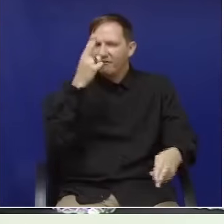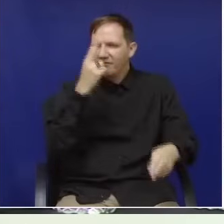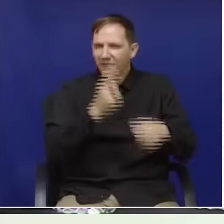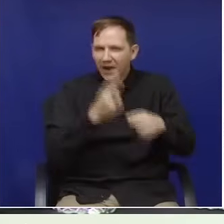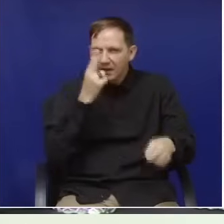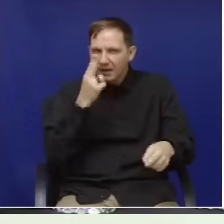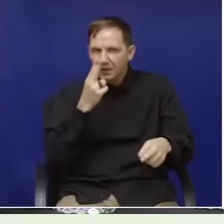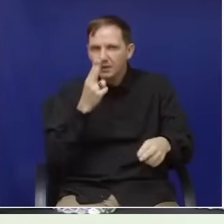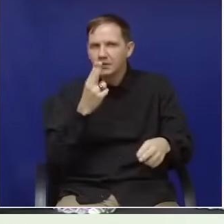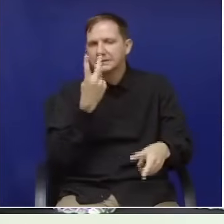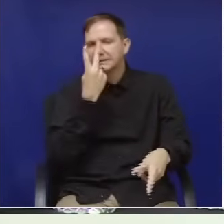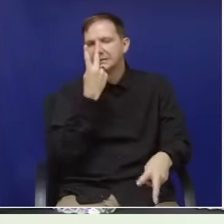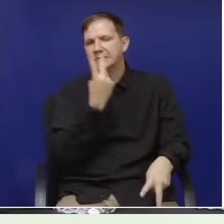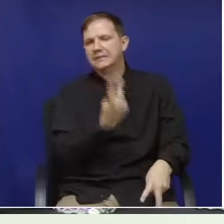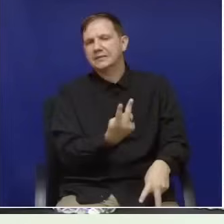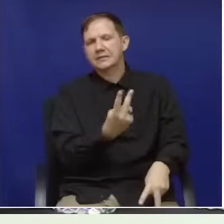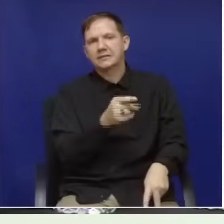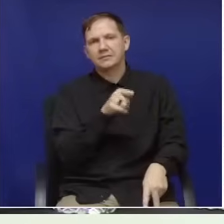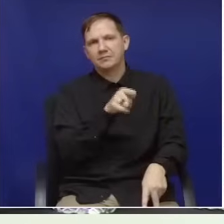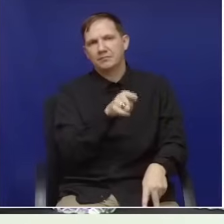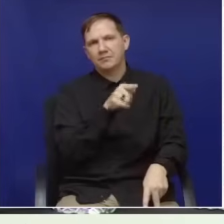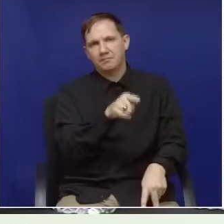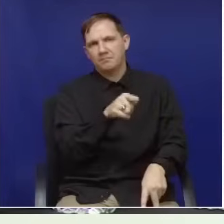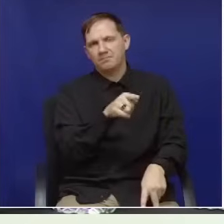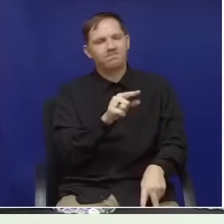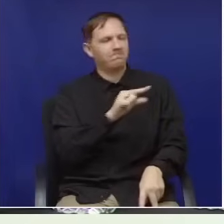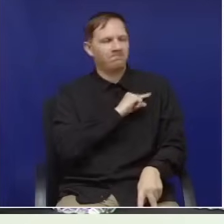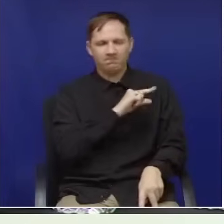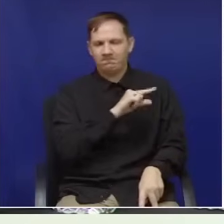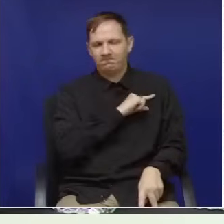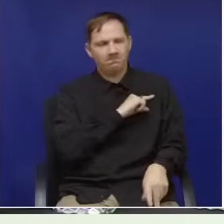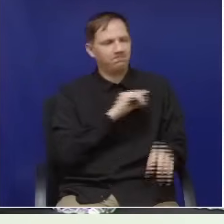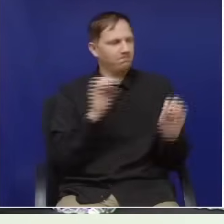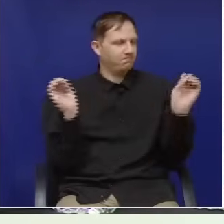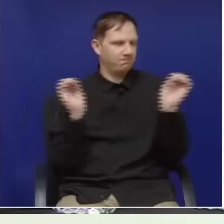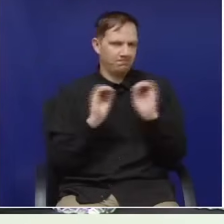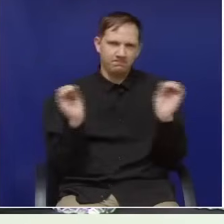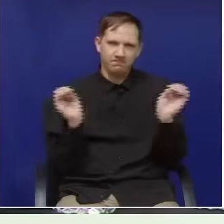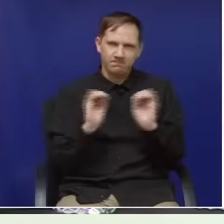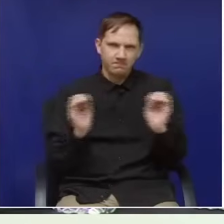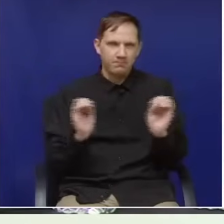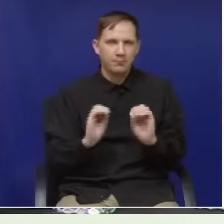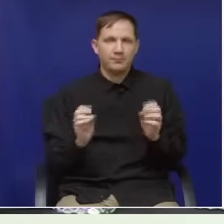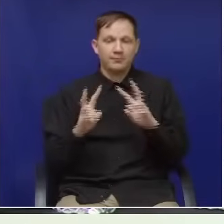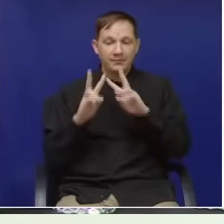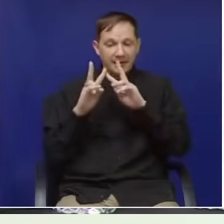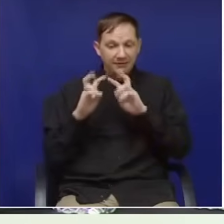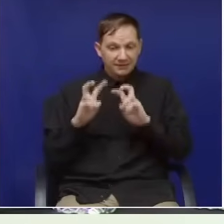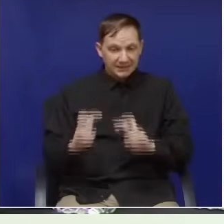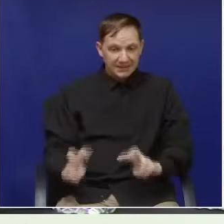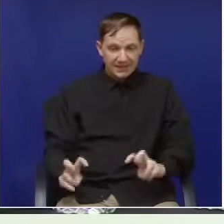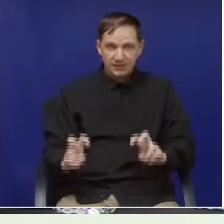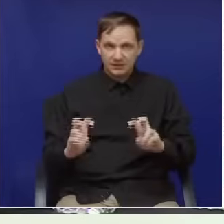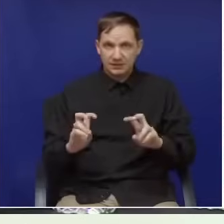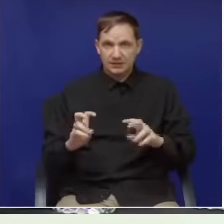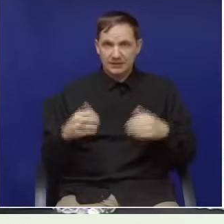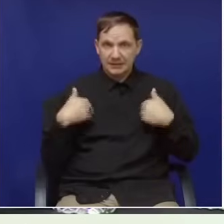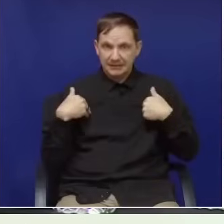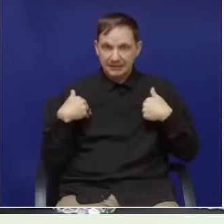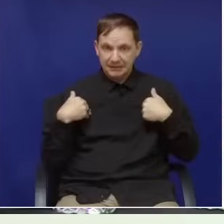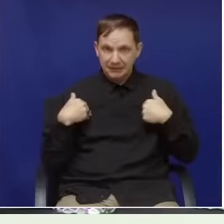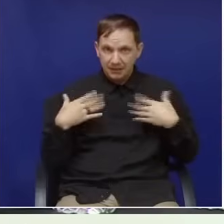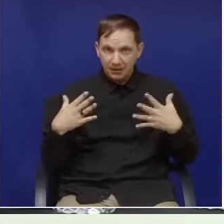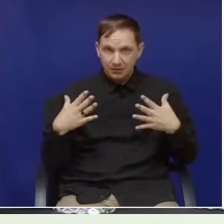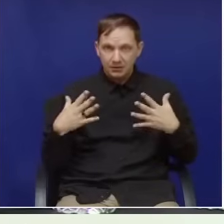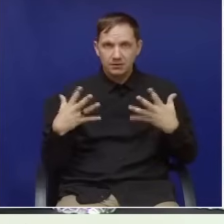process, Constable Ricoto was also not found guilty. The investigations were initially conducted